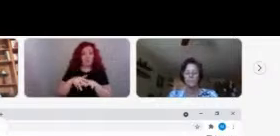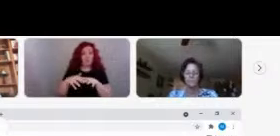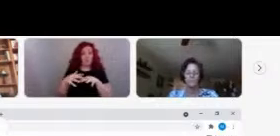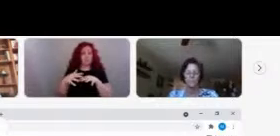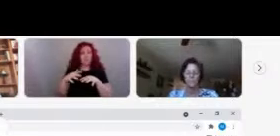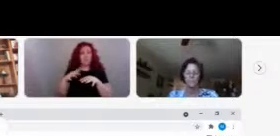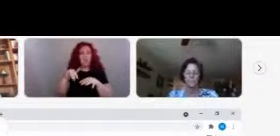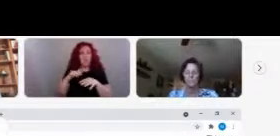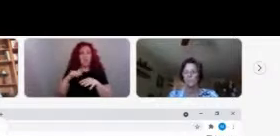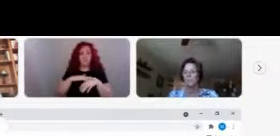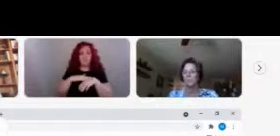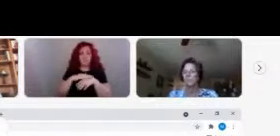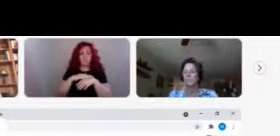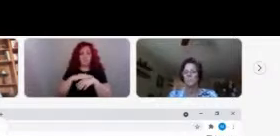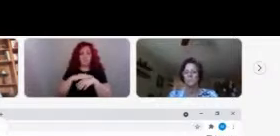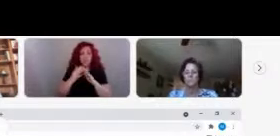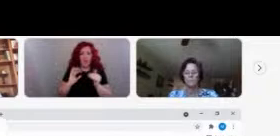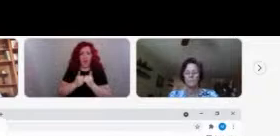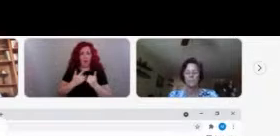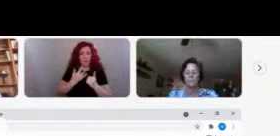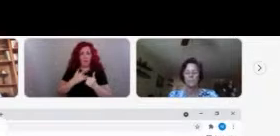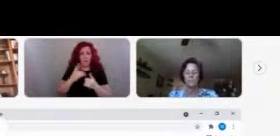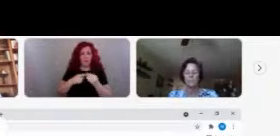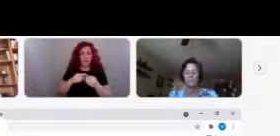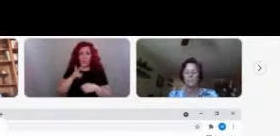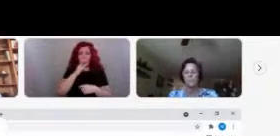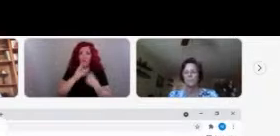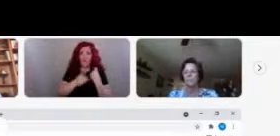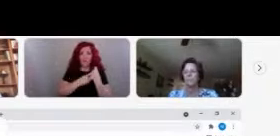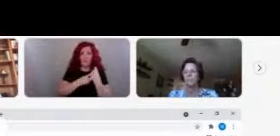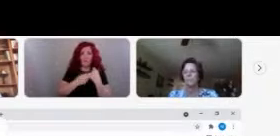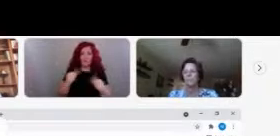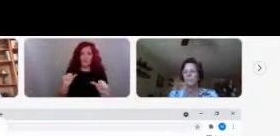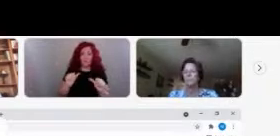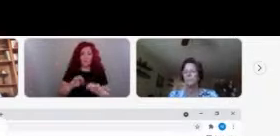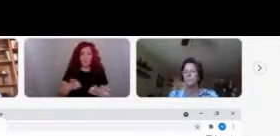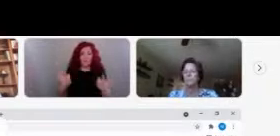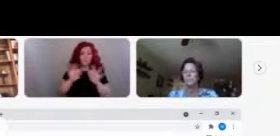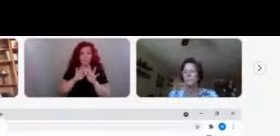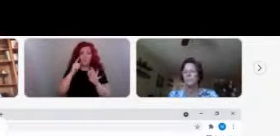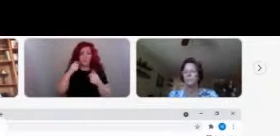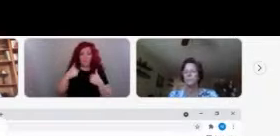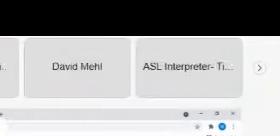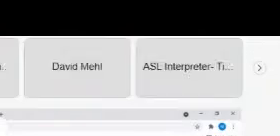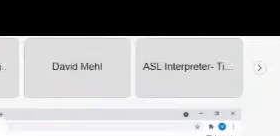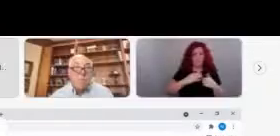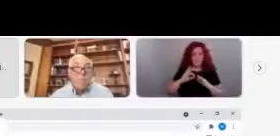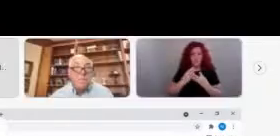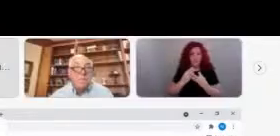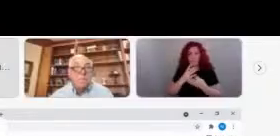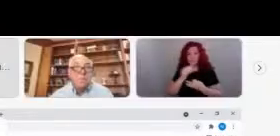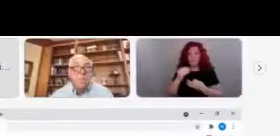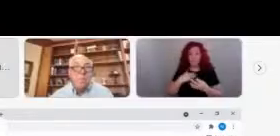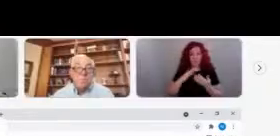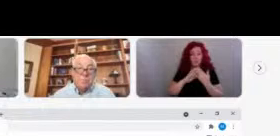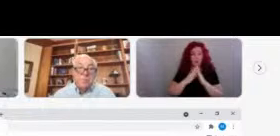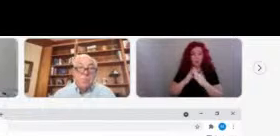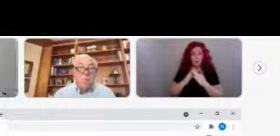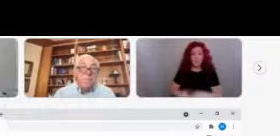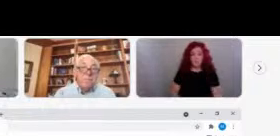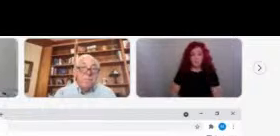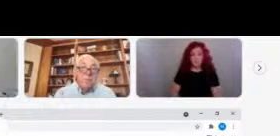current water conservation efforts um which is extremely important to me and my family and my computer and my community